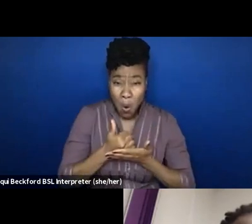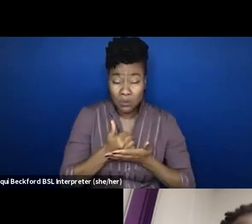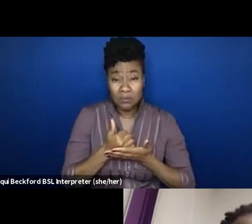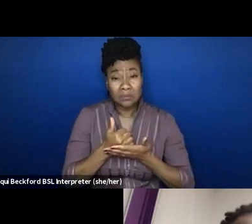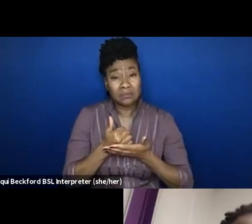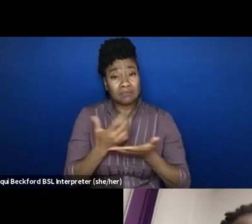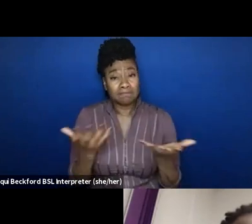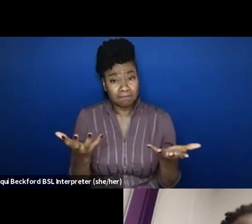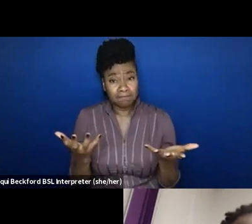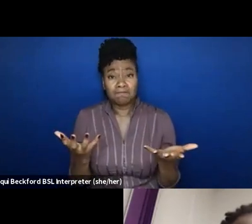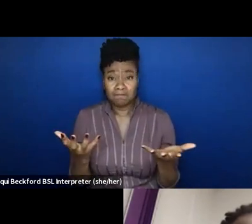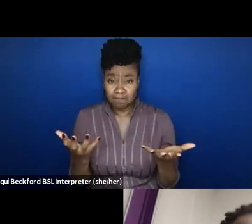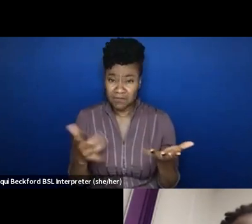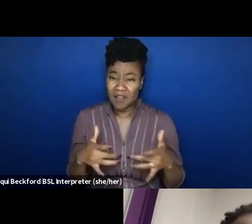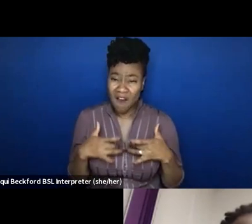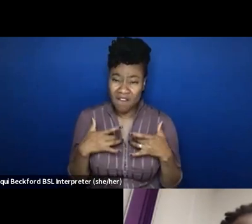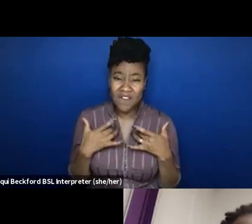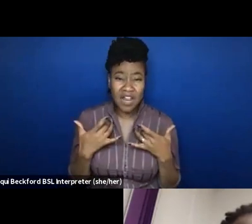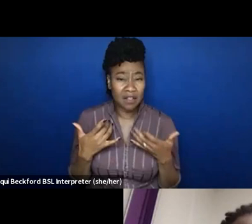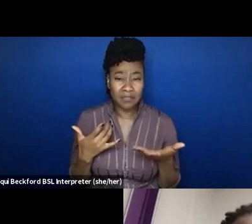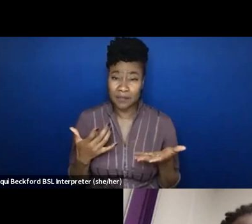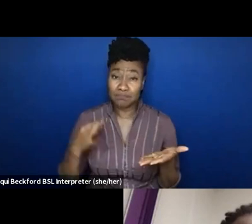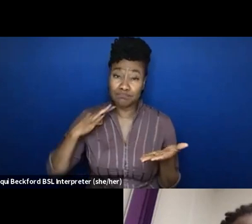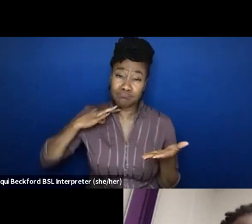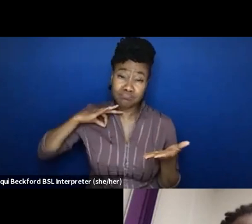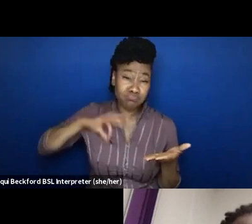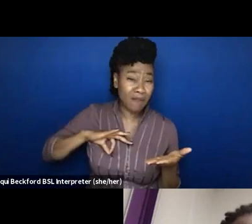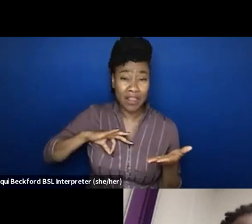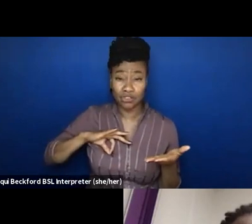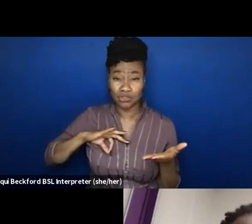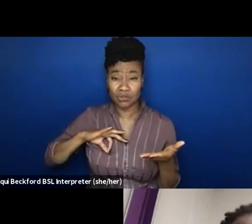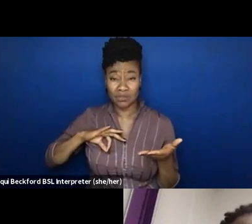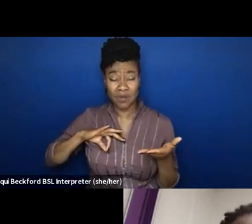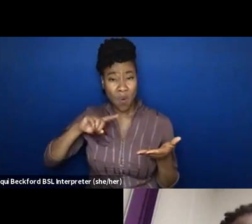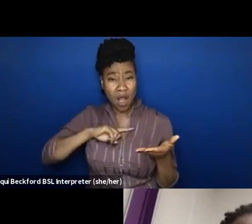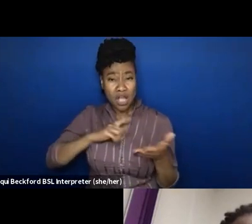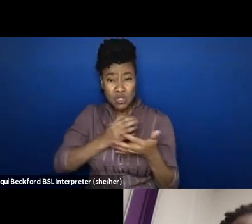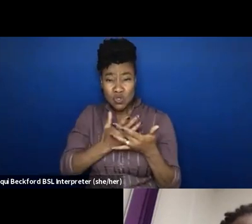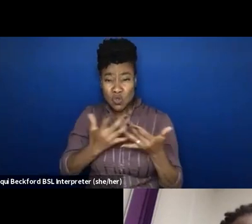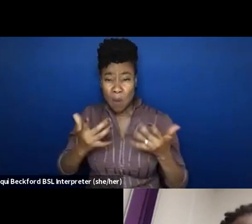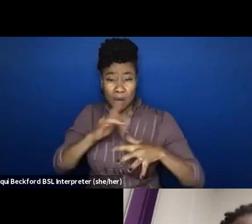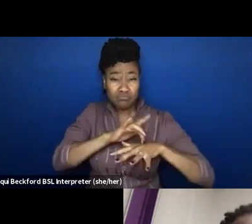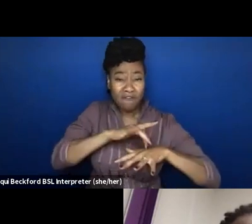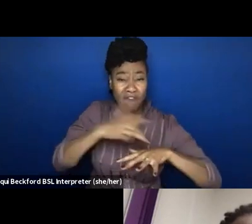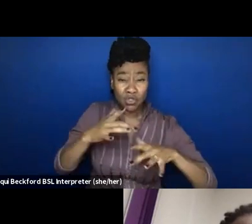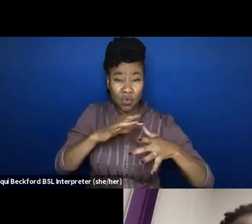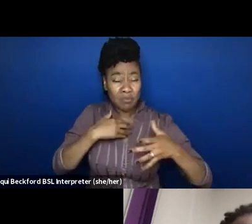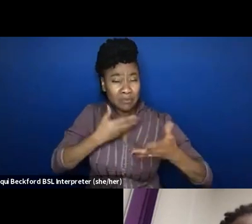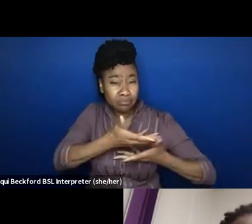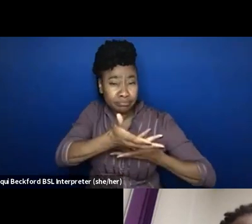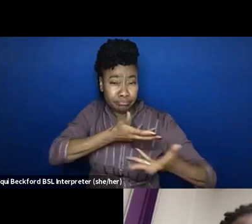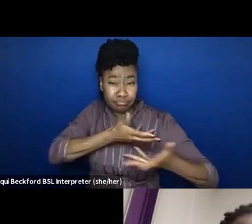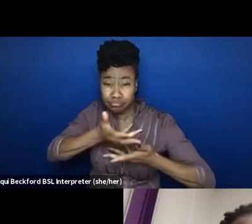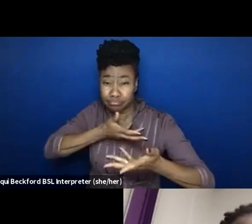that I feel really privileged to be engaged with so many professionals about such a